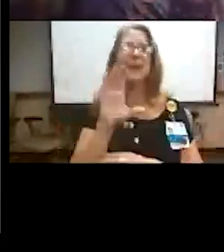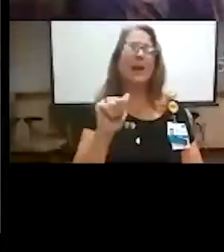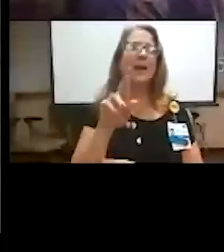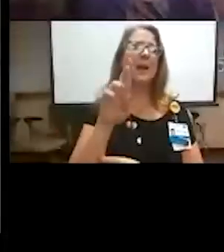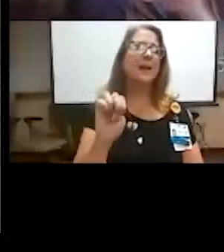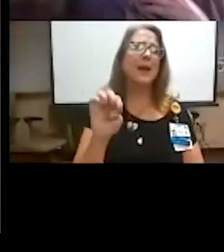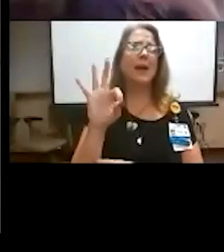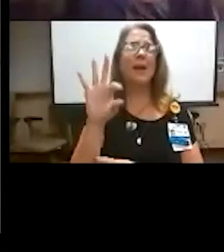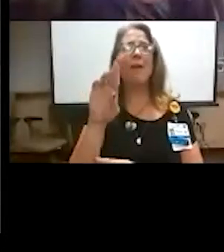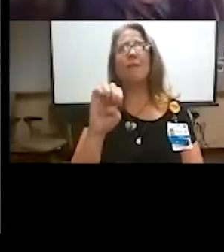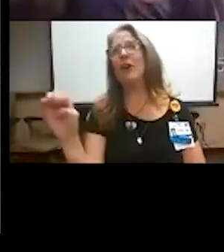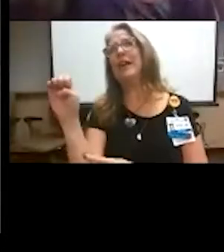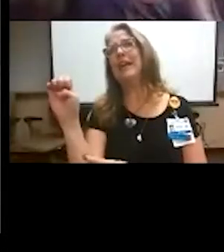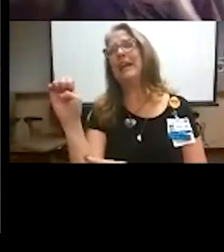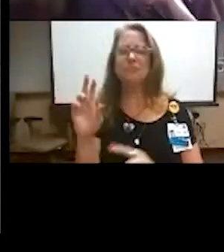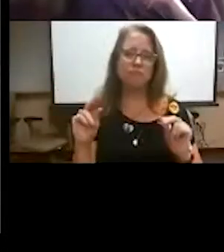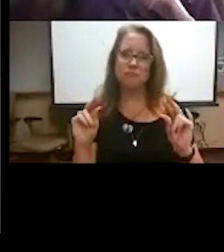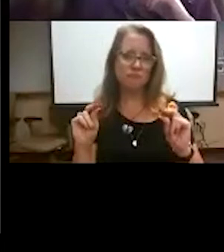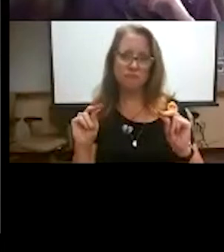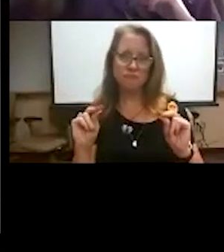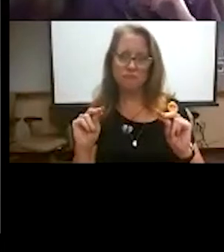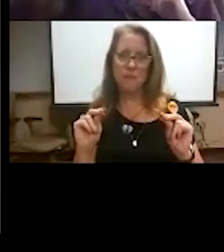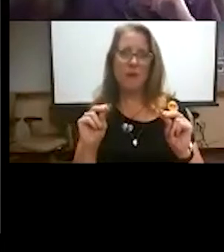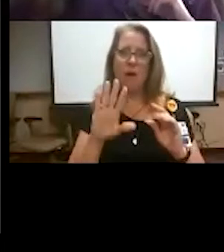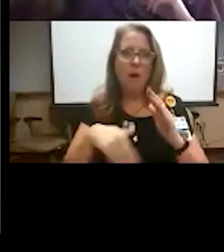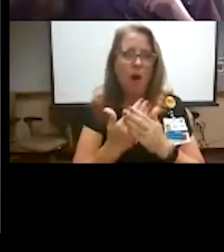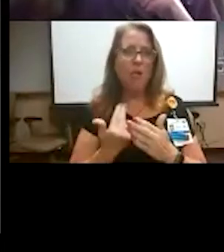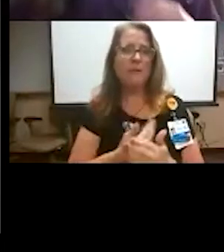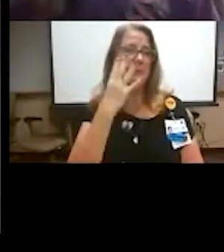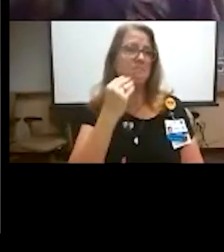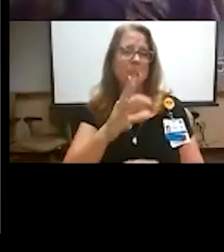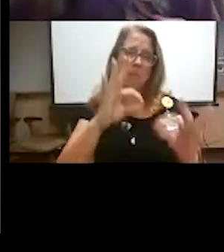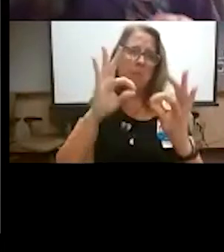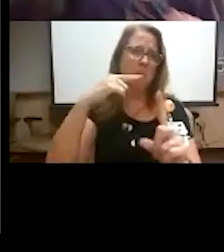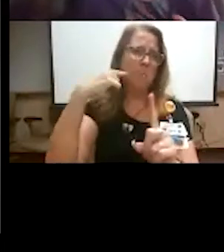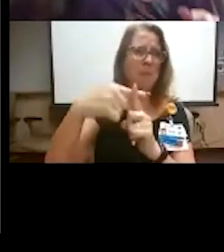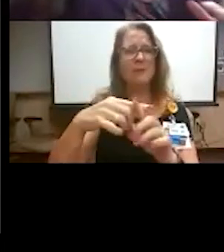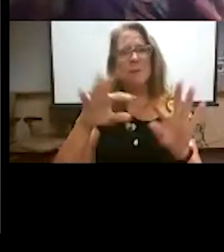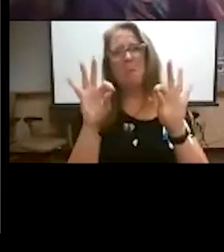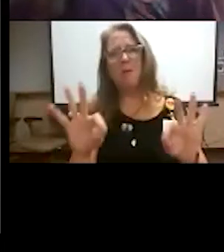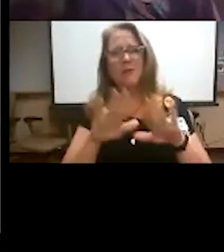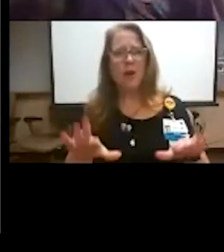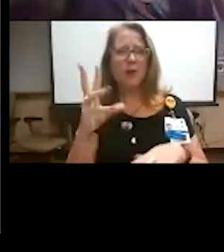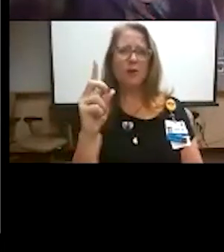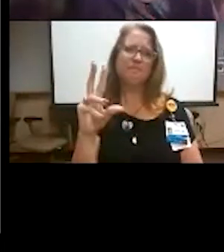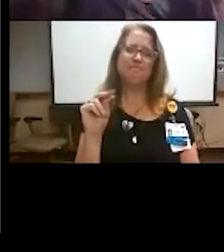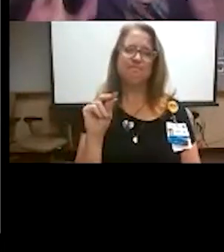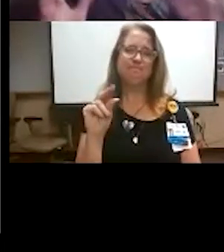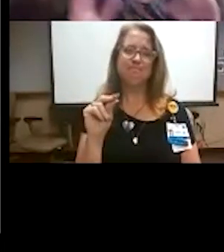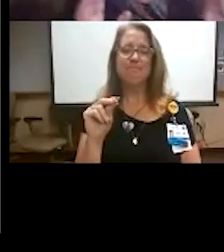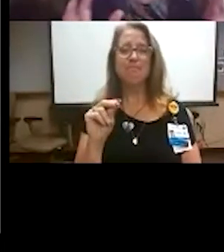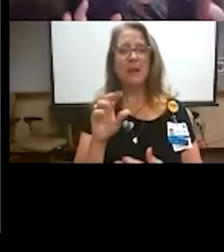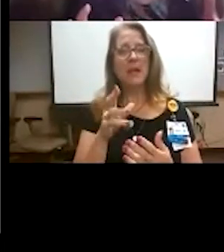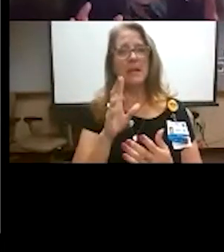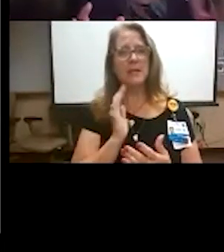real. It's not like all of us had ideal childhoods. So really, it's the interactions that